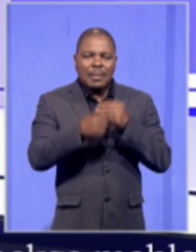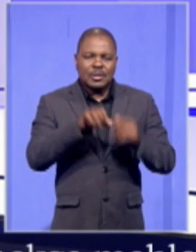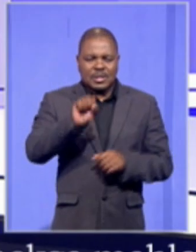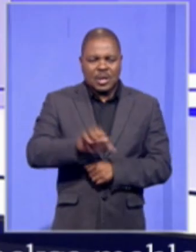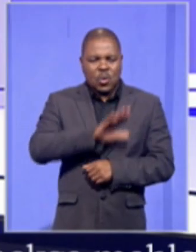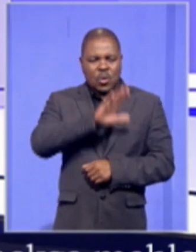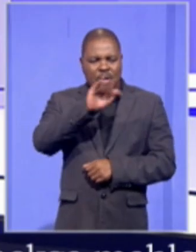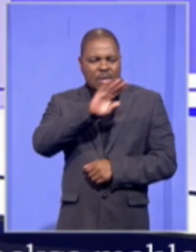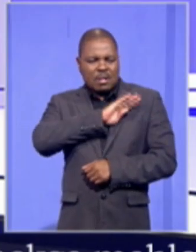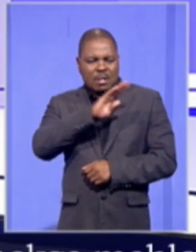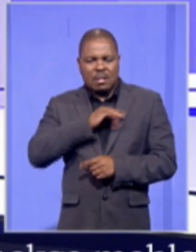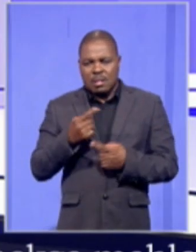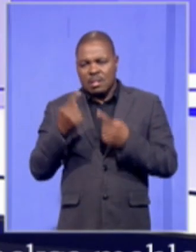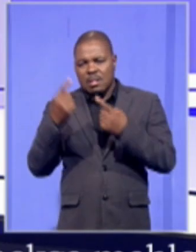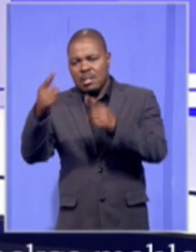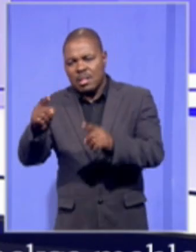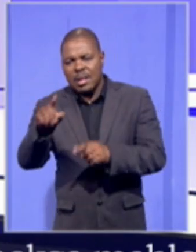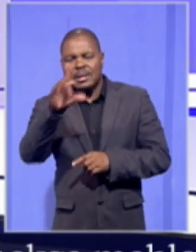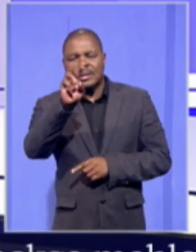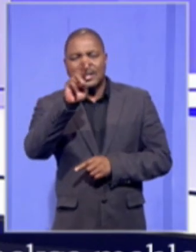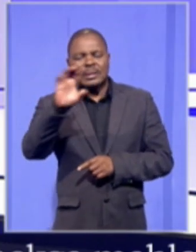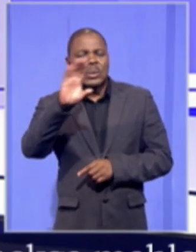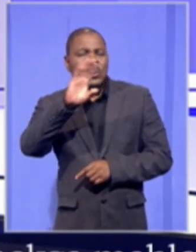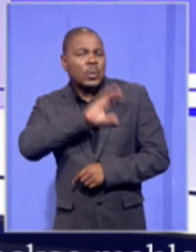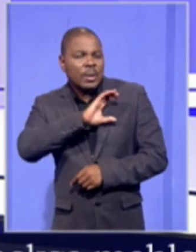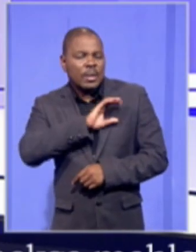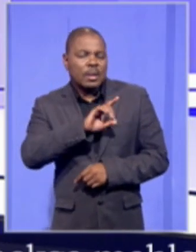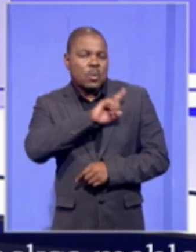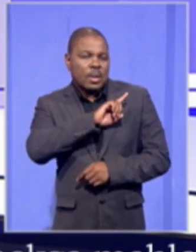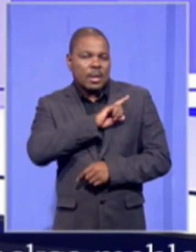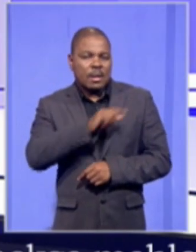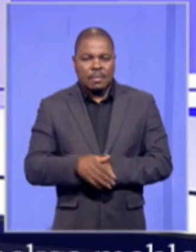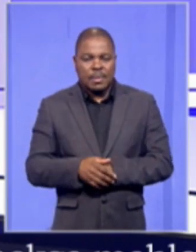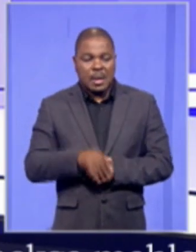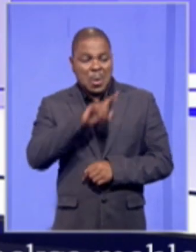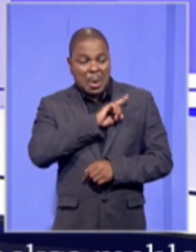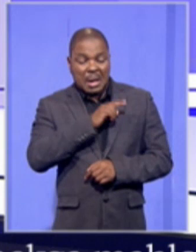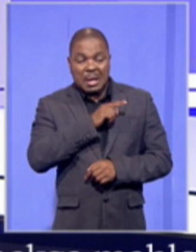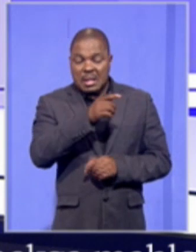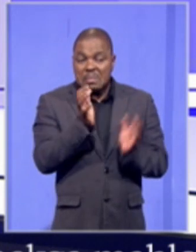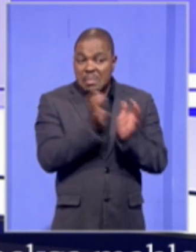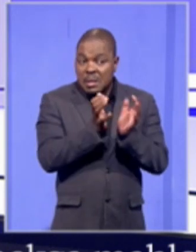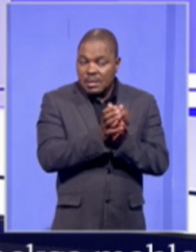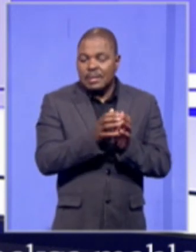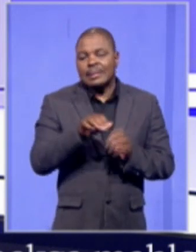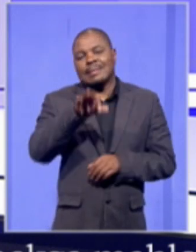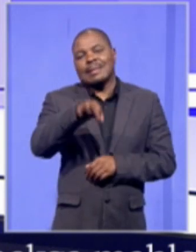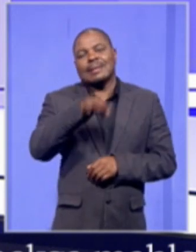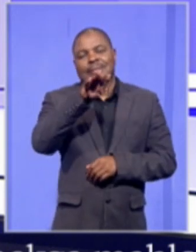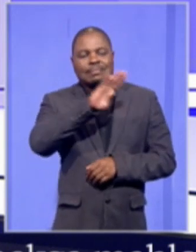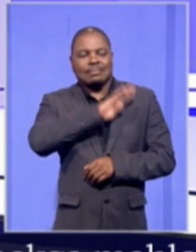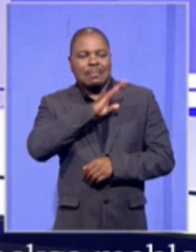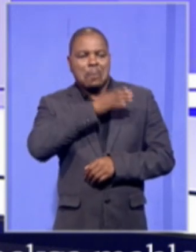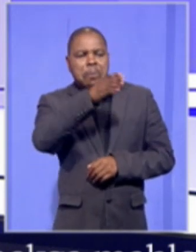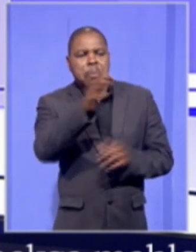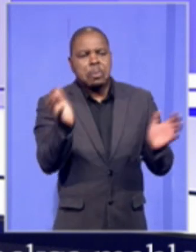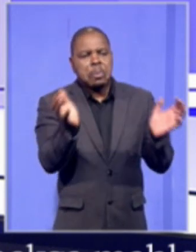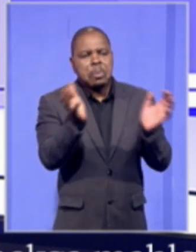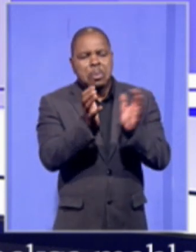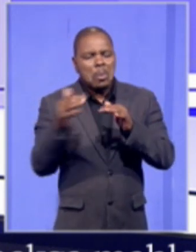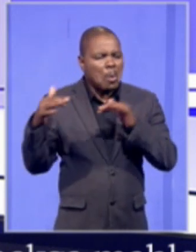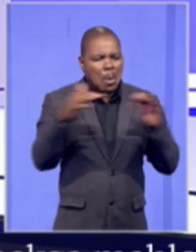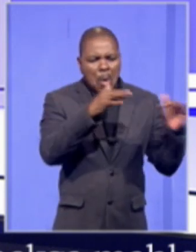nageng ya Democratic Republic of Congo. Seo se latela mahu a maloko a sešole a 13 ao a hlokofetšego nakong ya dikgohlano le